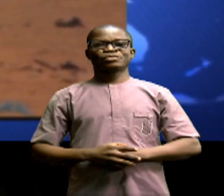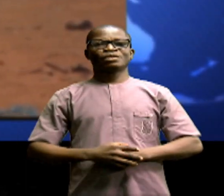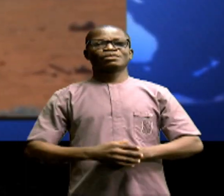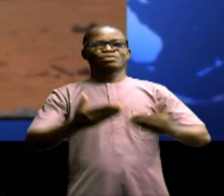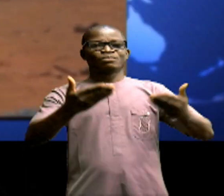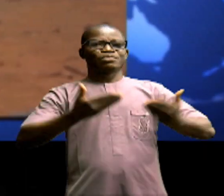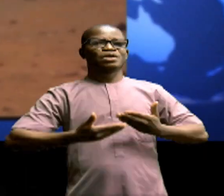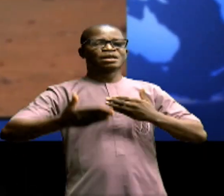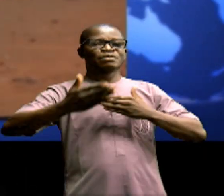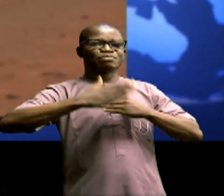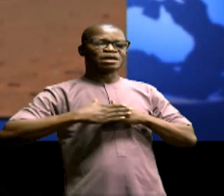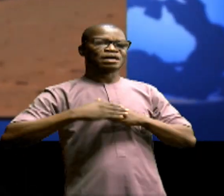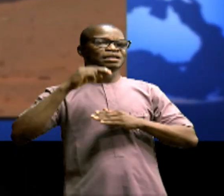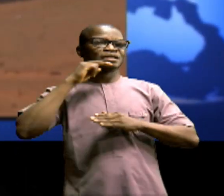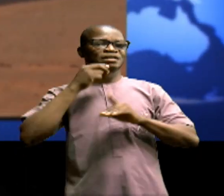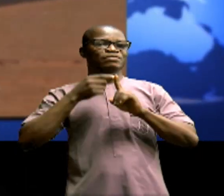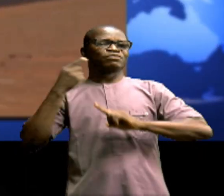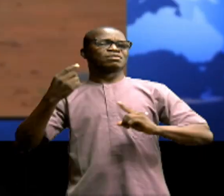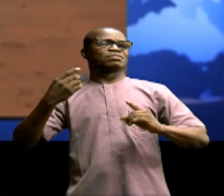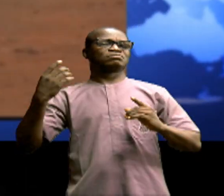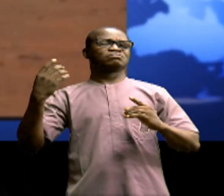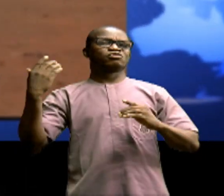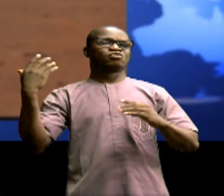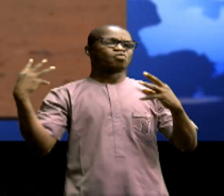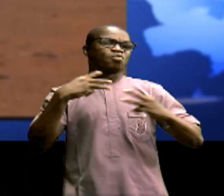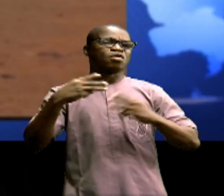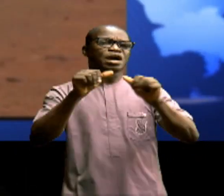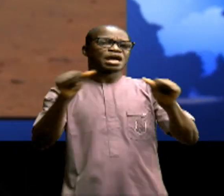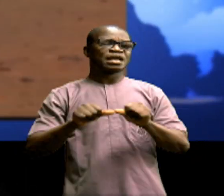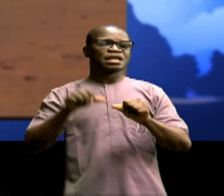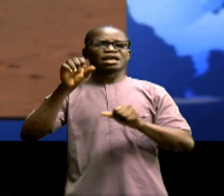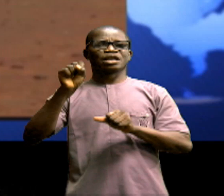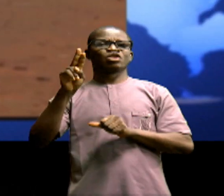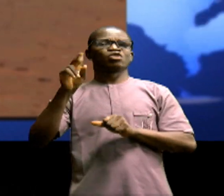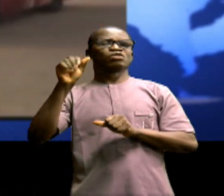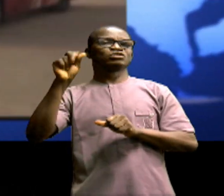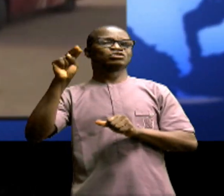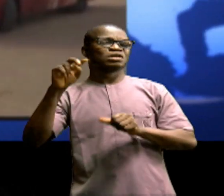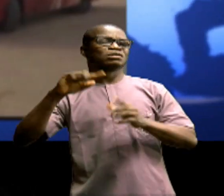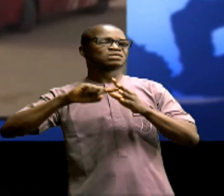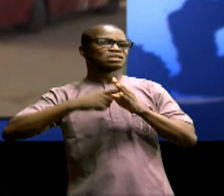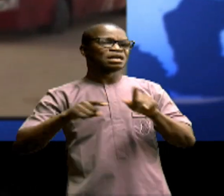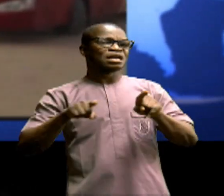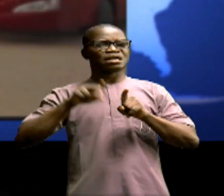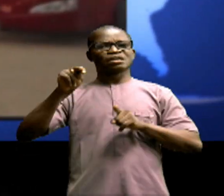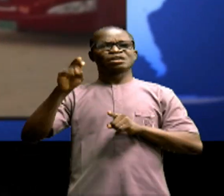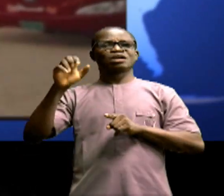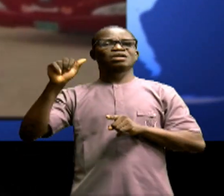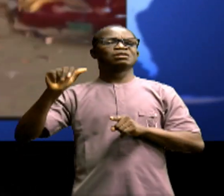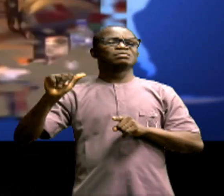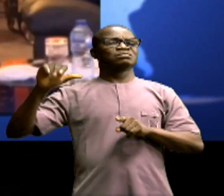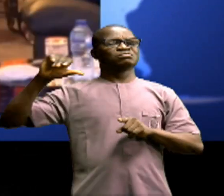Evacuation of stranded Nigerians from troubled Sudan commences as NEMA refutes allegation of